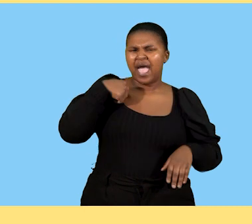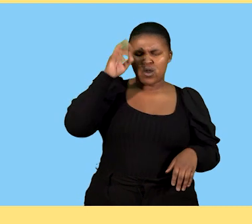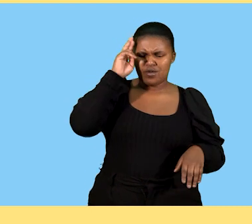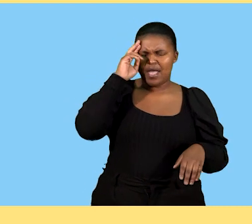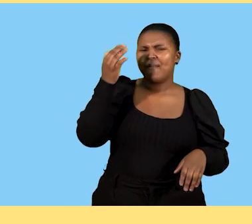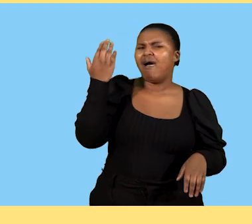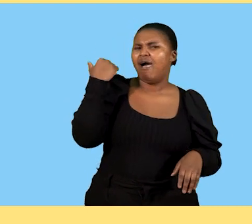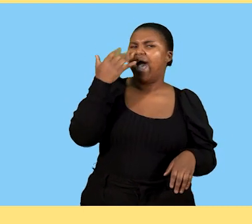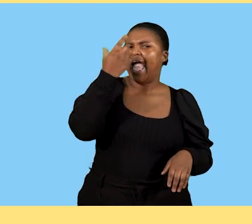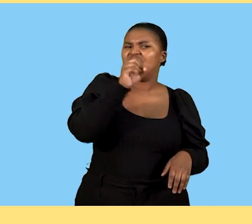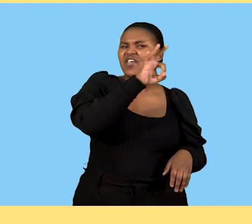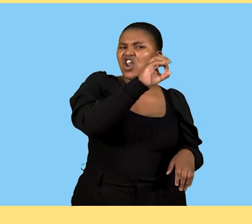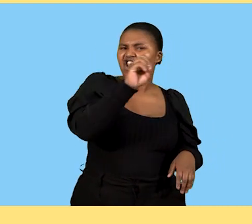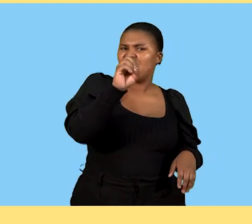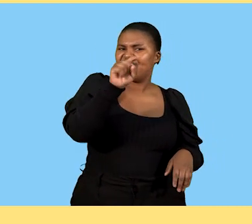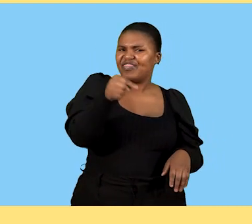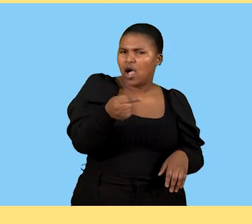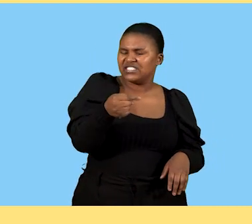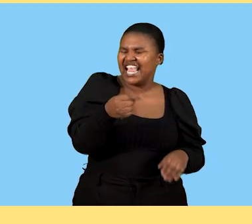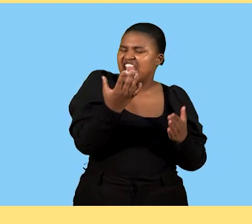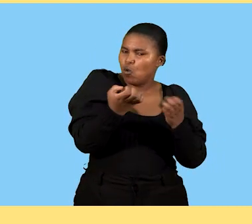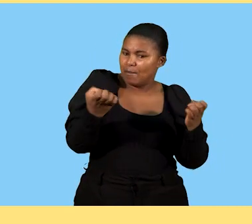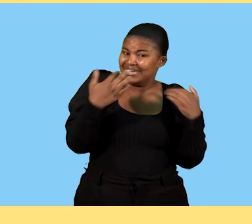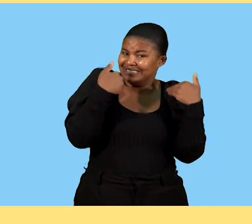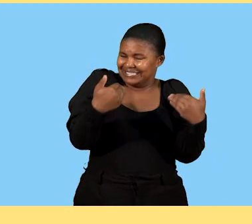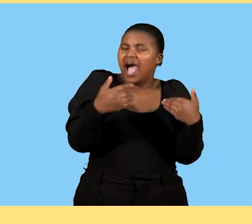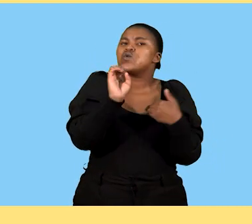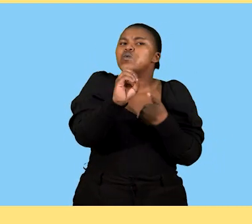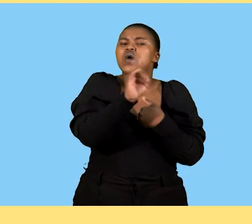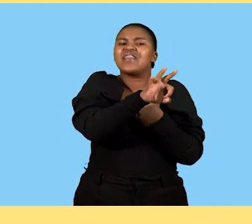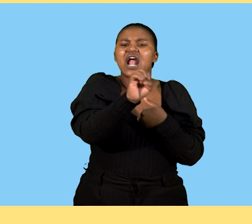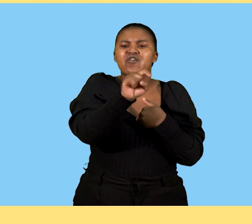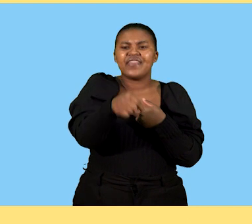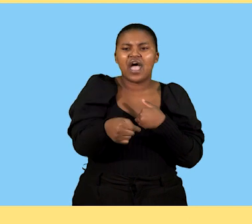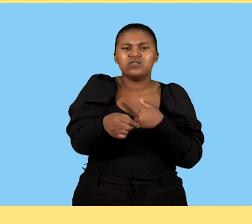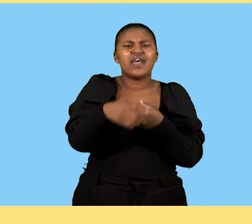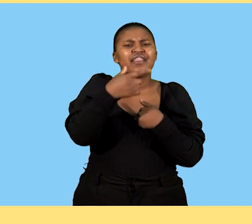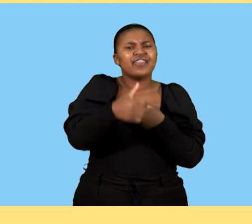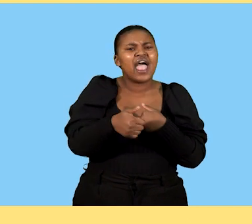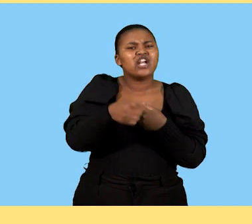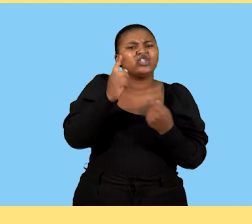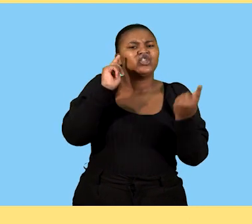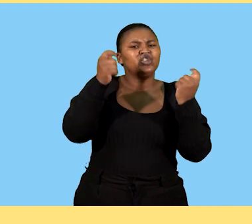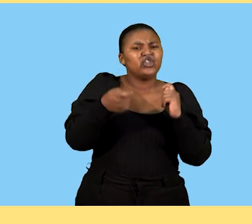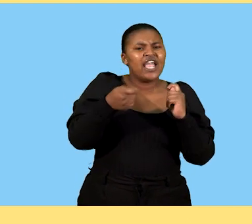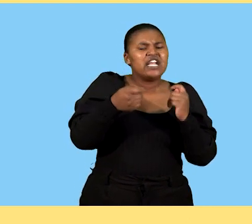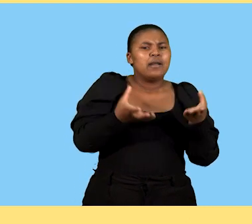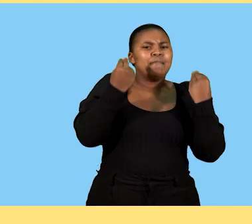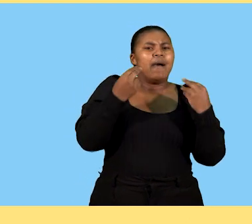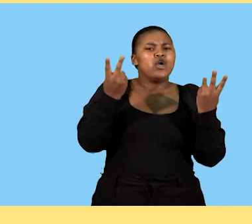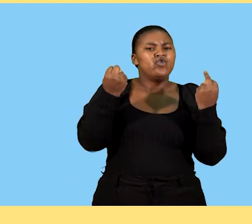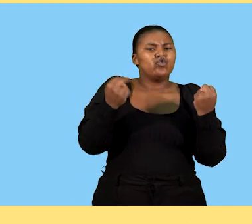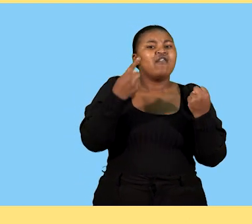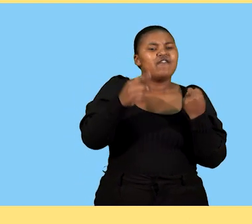I had 300,000 worth of equipment at the beginning. And then we purchased a new piece of equipment